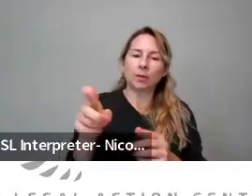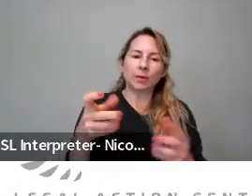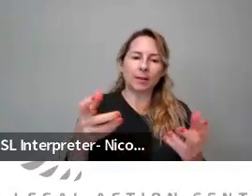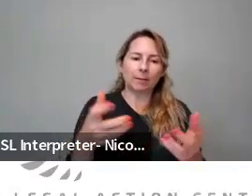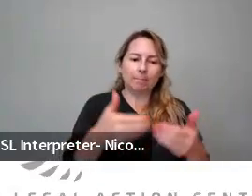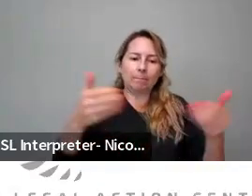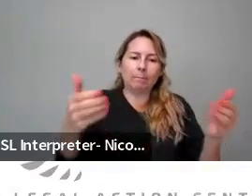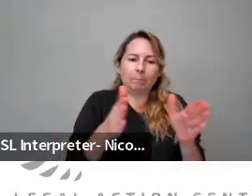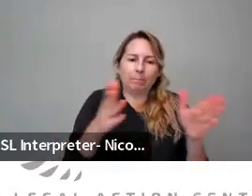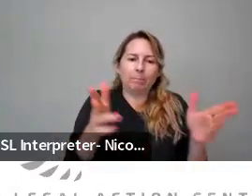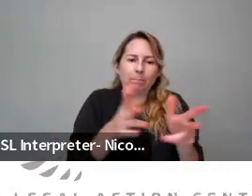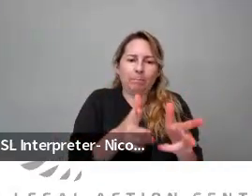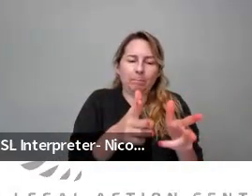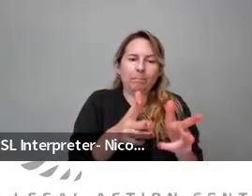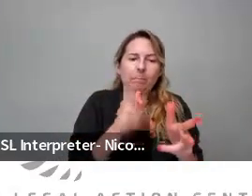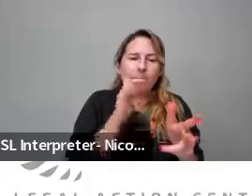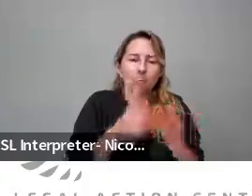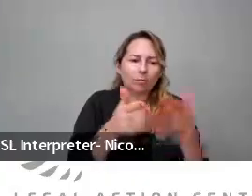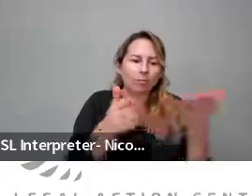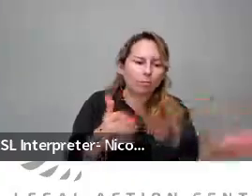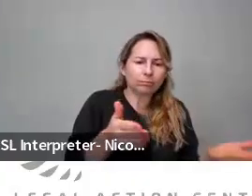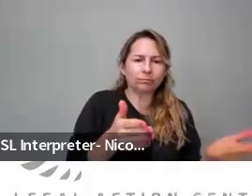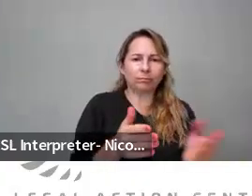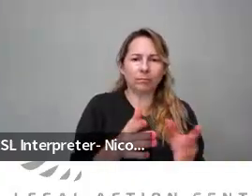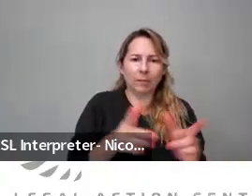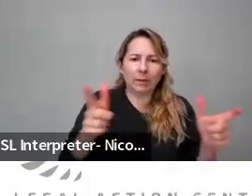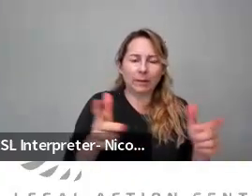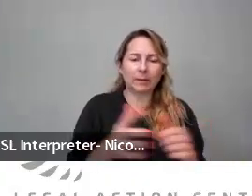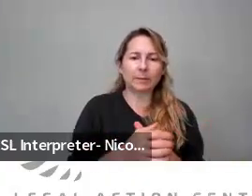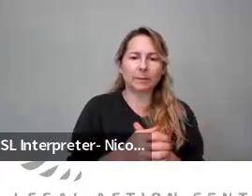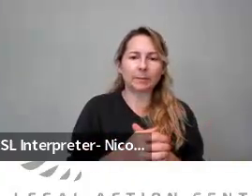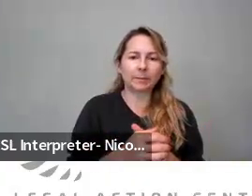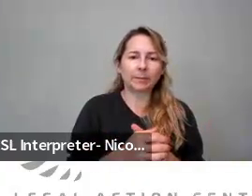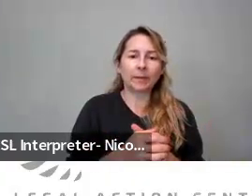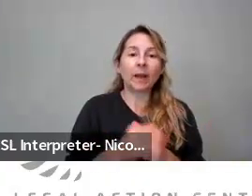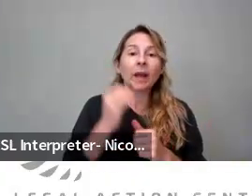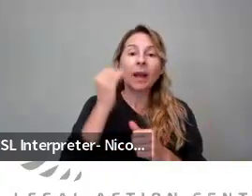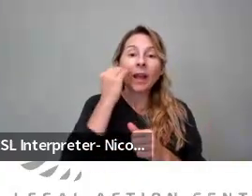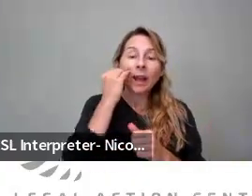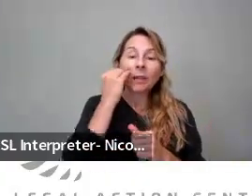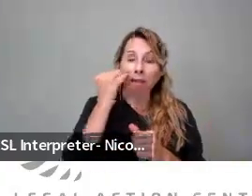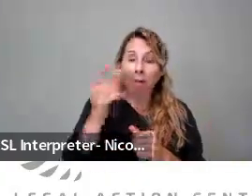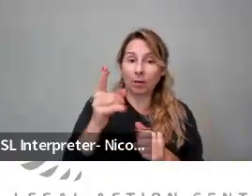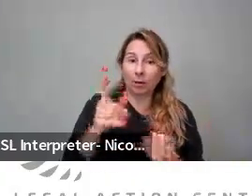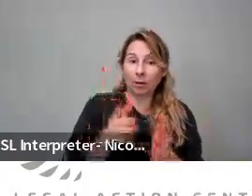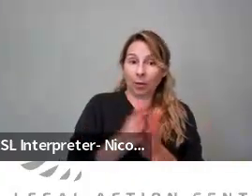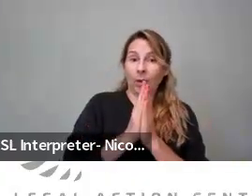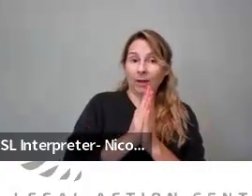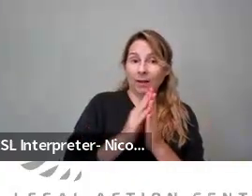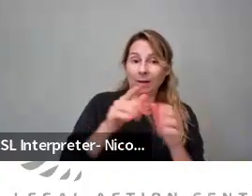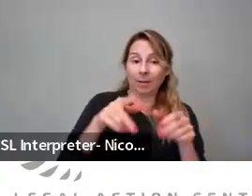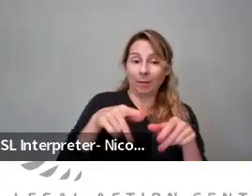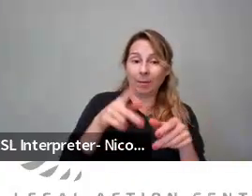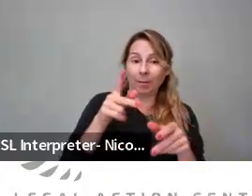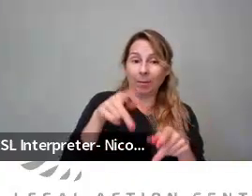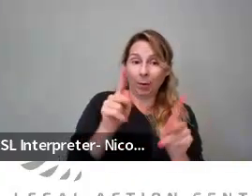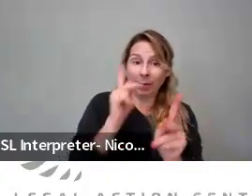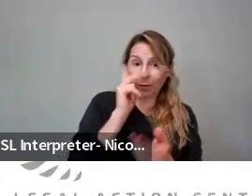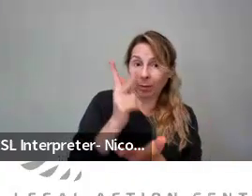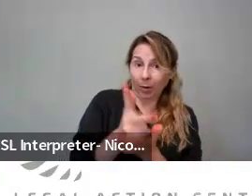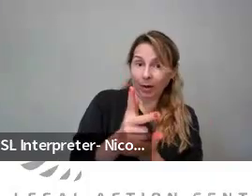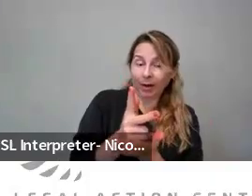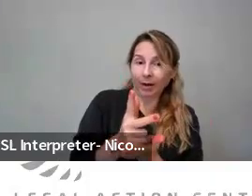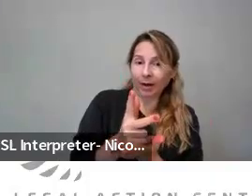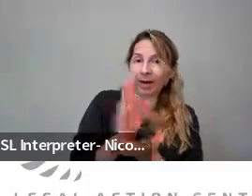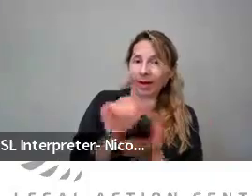Providing your parking permit, that's usually evidence that you have a disability that most likely